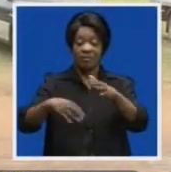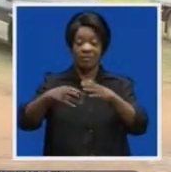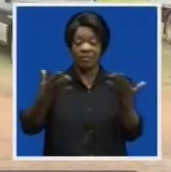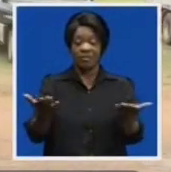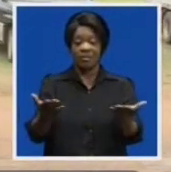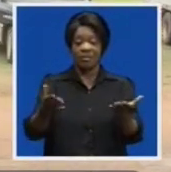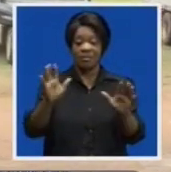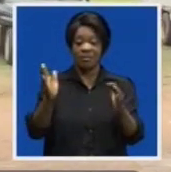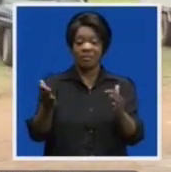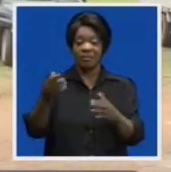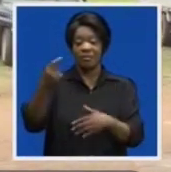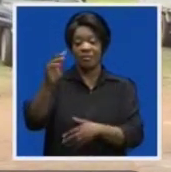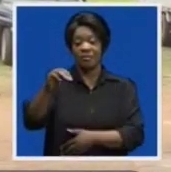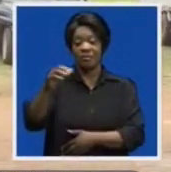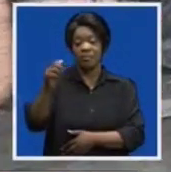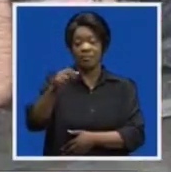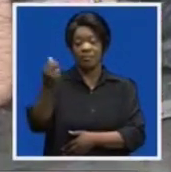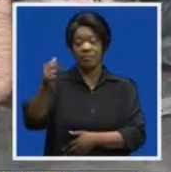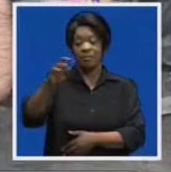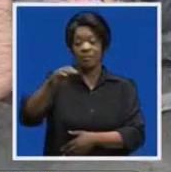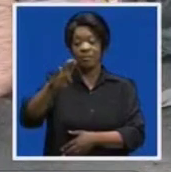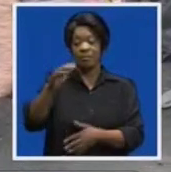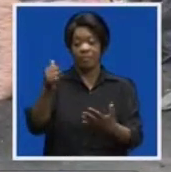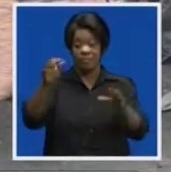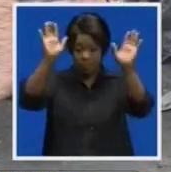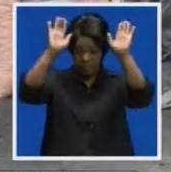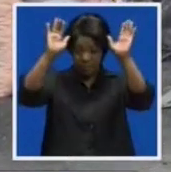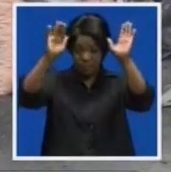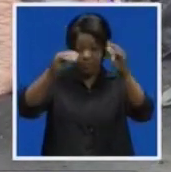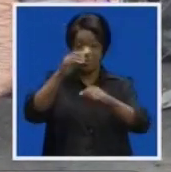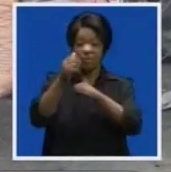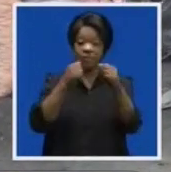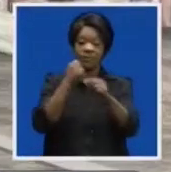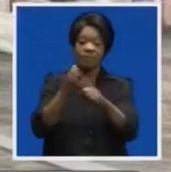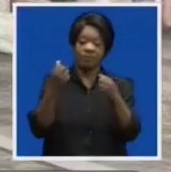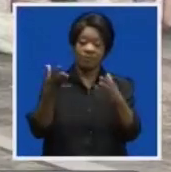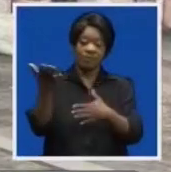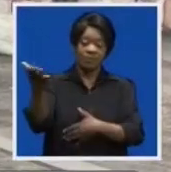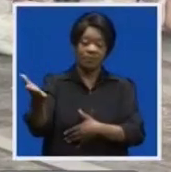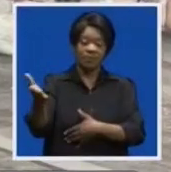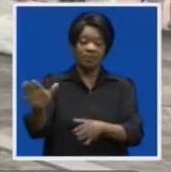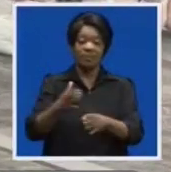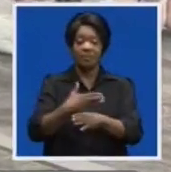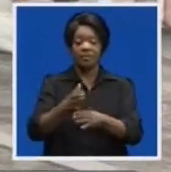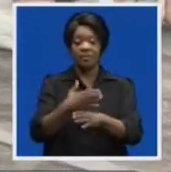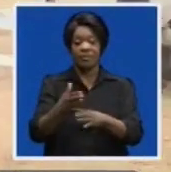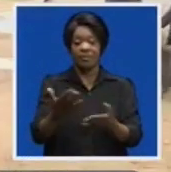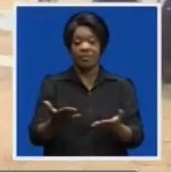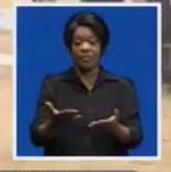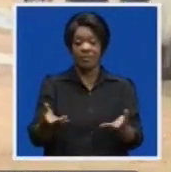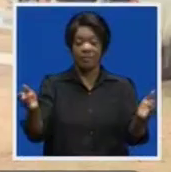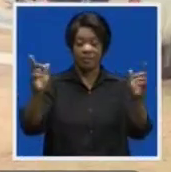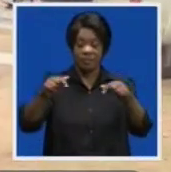Primary School in Kalulushi. Some of them have been trading here for years. Others came here when the Kalulushi